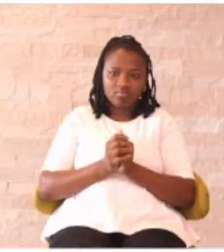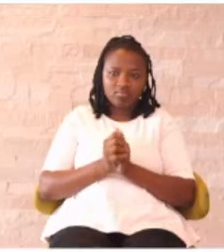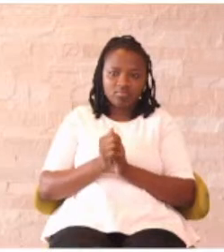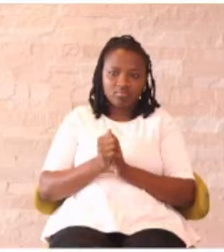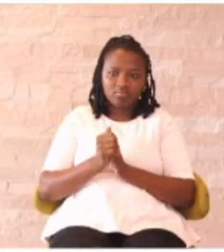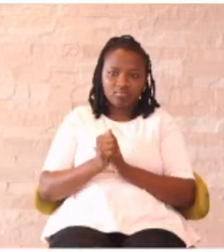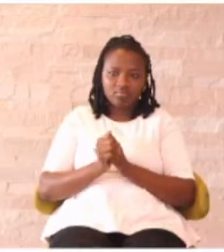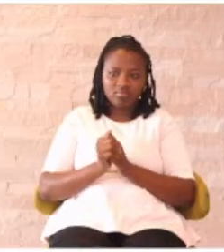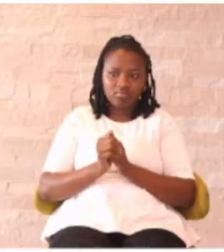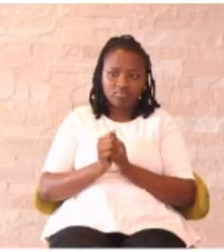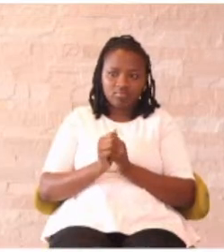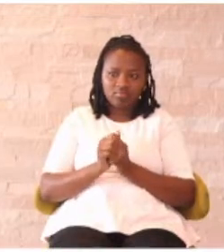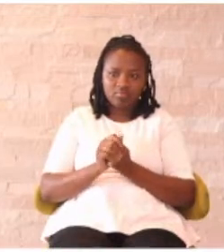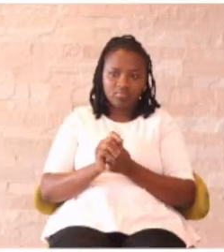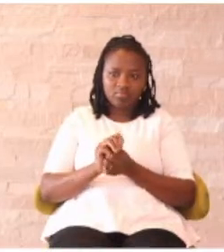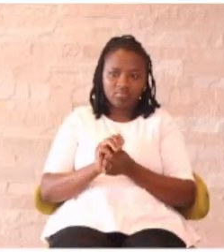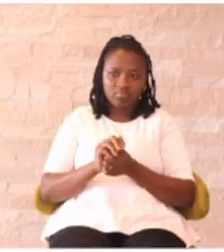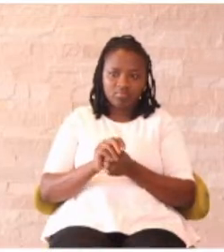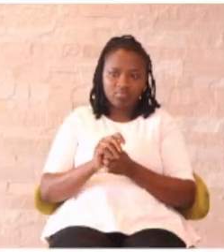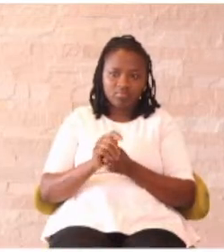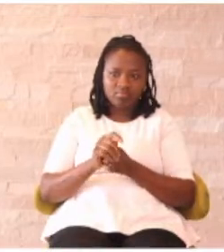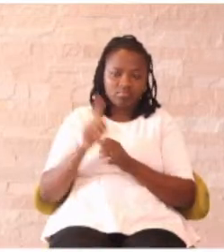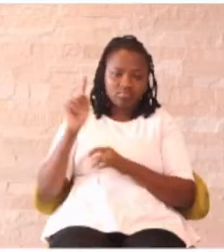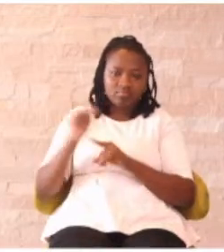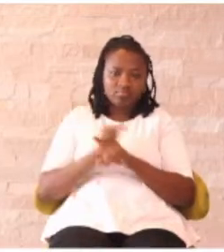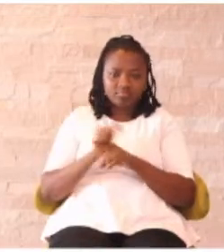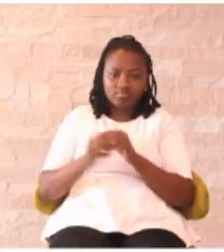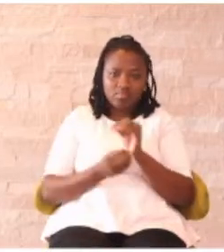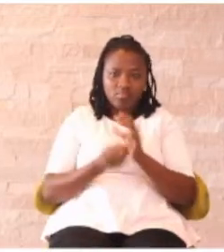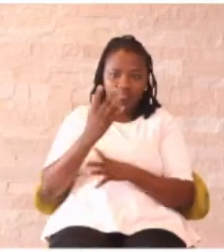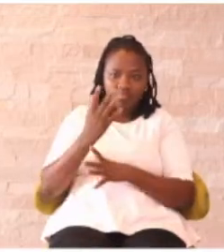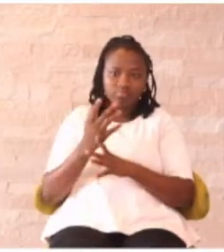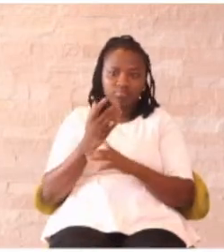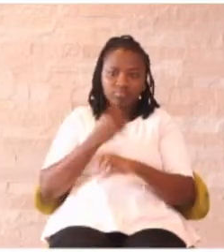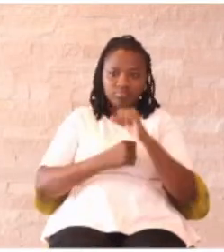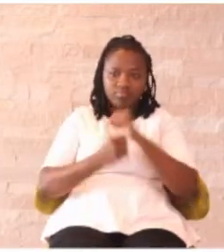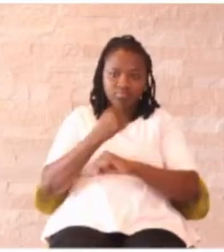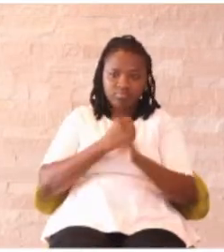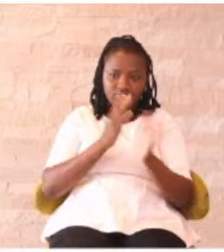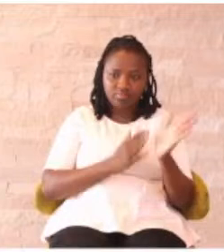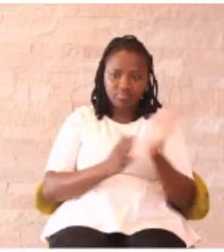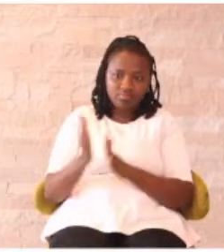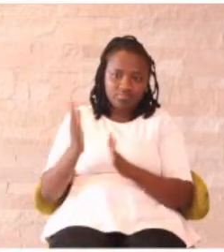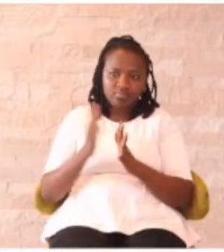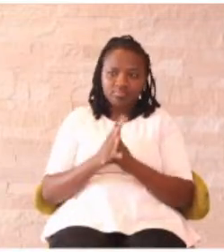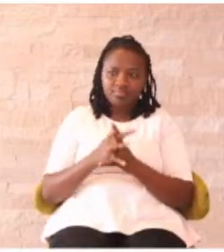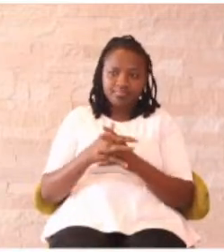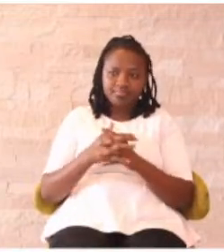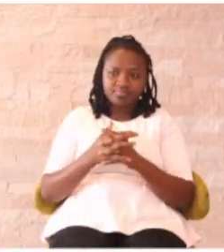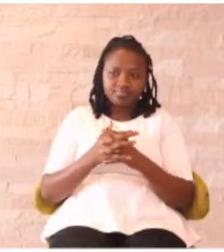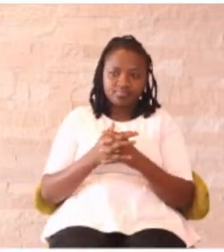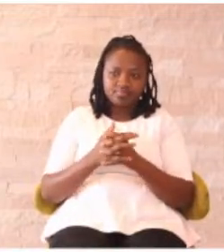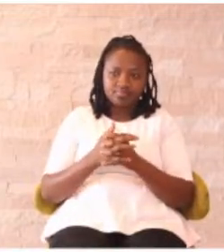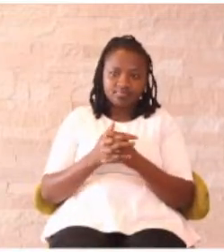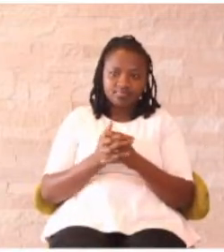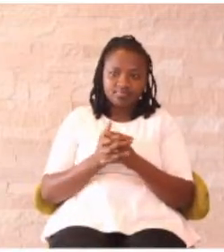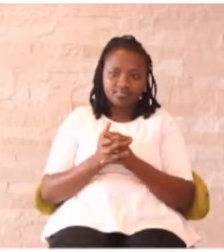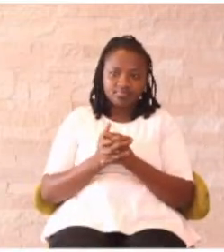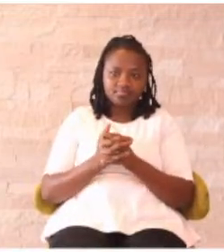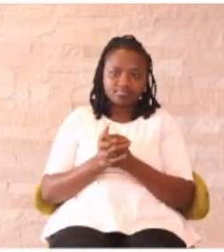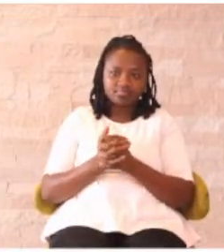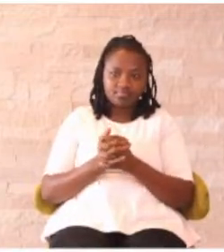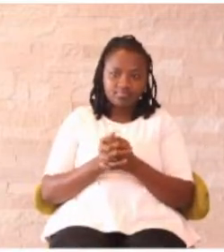Caucus. During the training, they were developing their action plan, like I told you. This is the Antonde Caucus developing their action